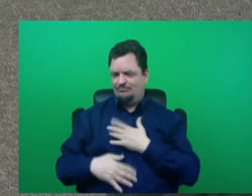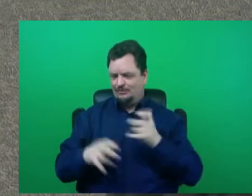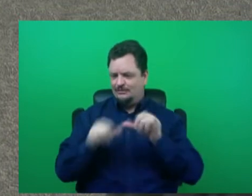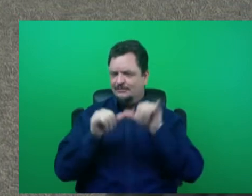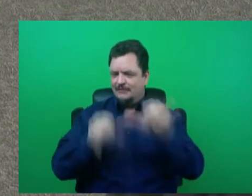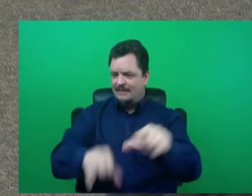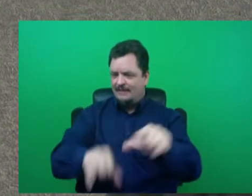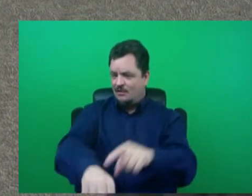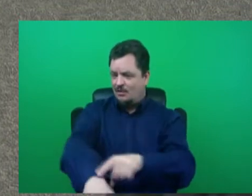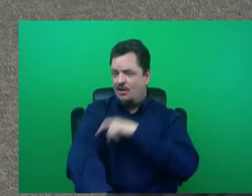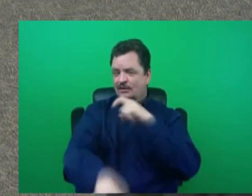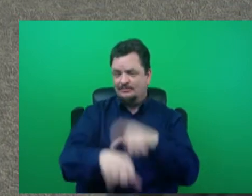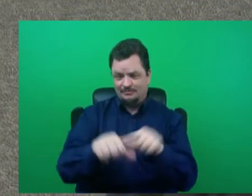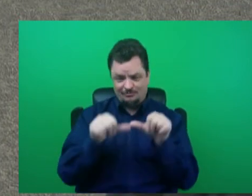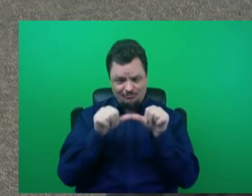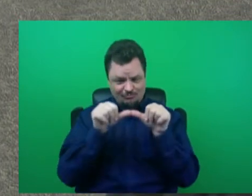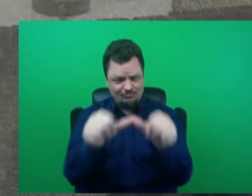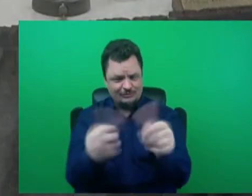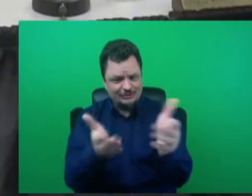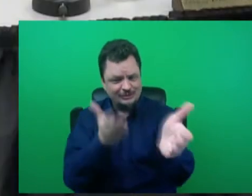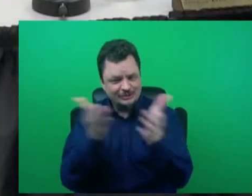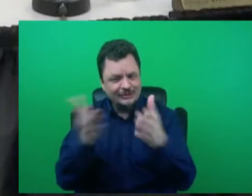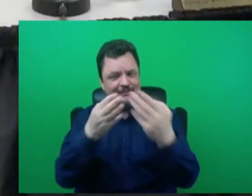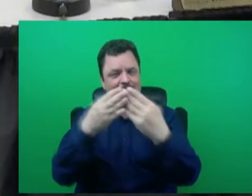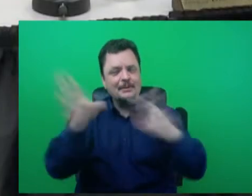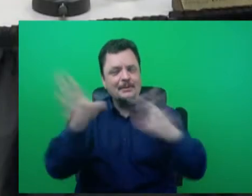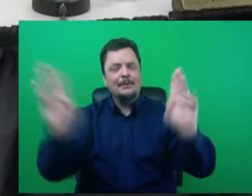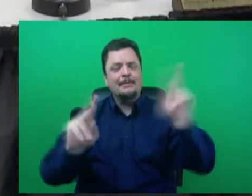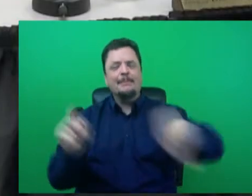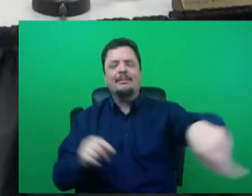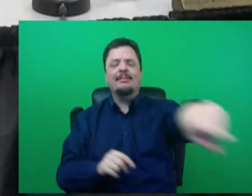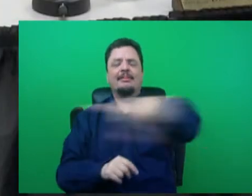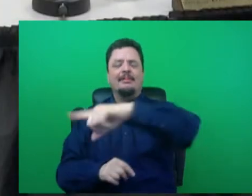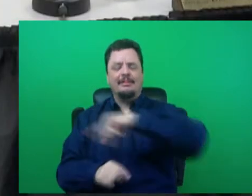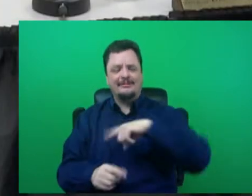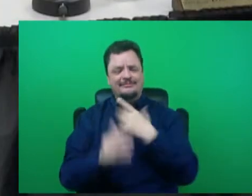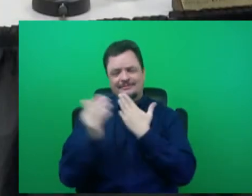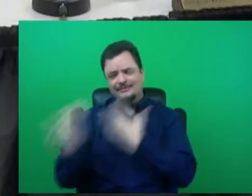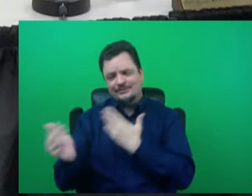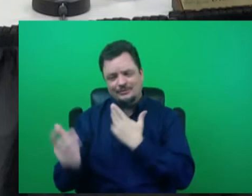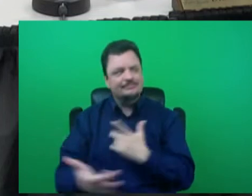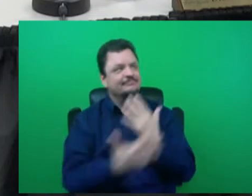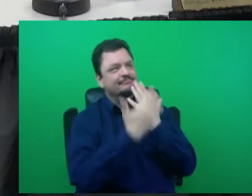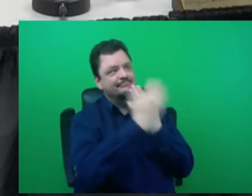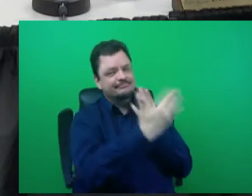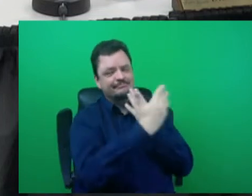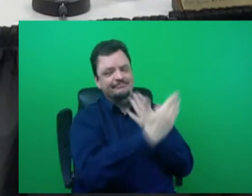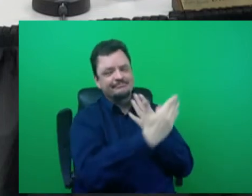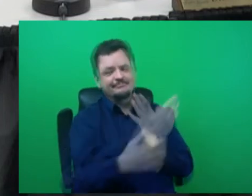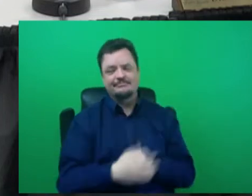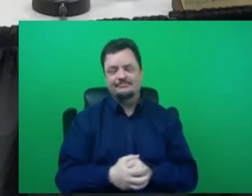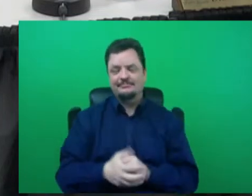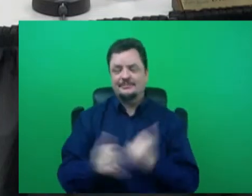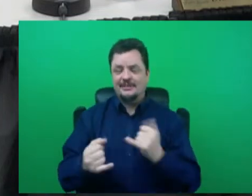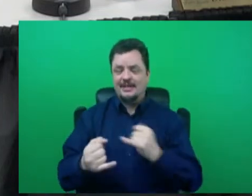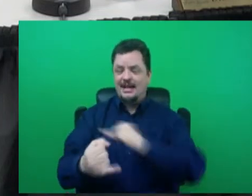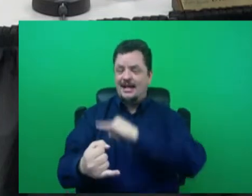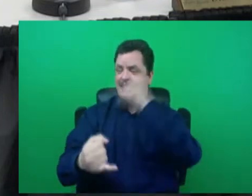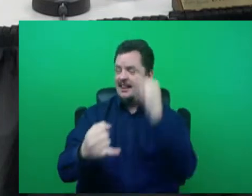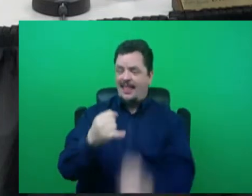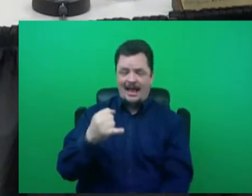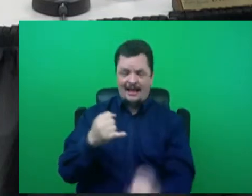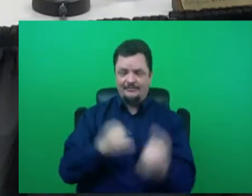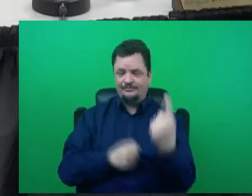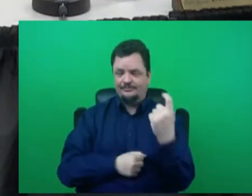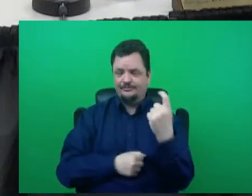the public. So thank you very much. Thank you, Summer. Appreciate it. And last but not least, Laura Stern with our